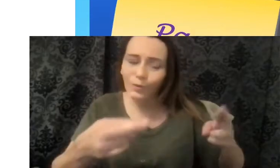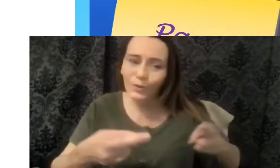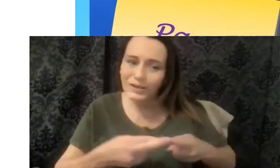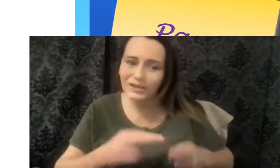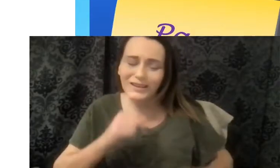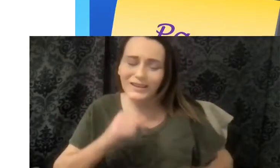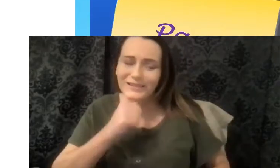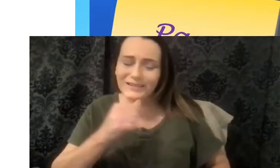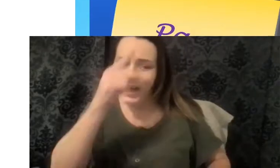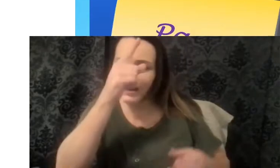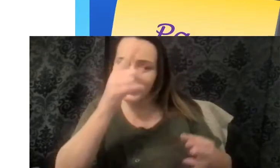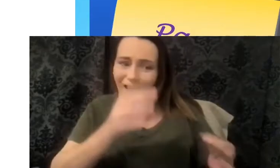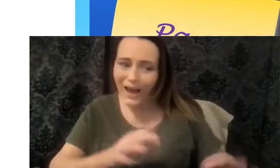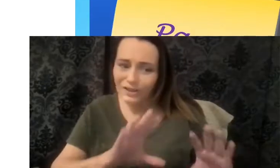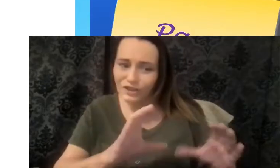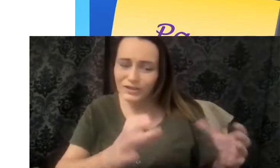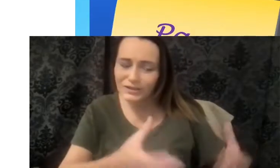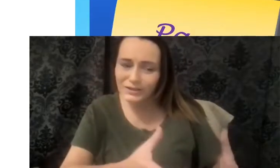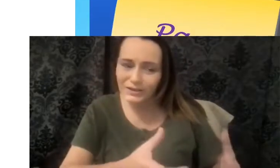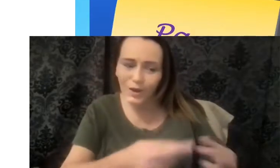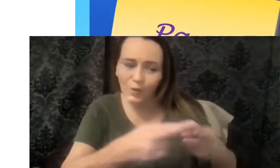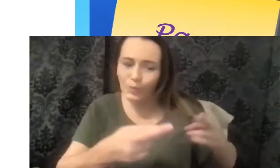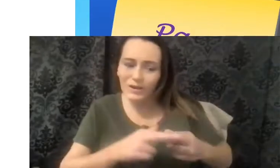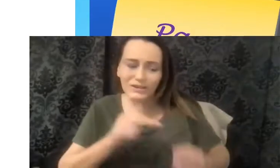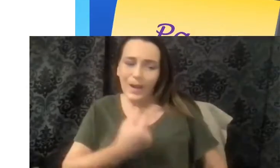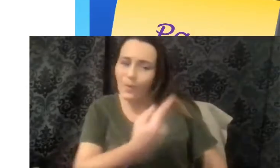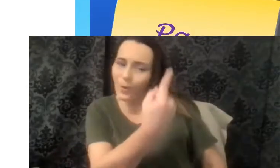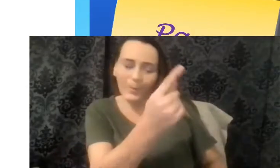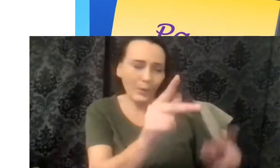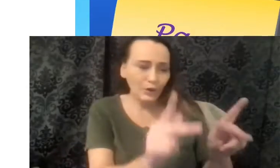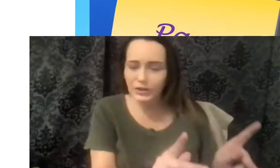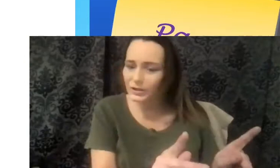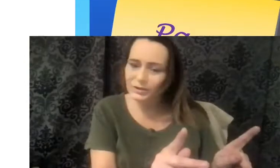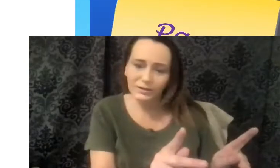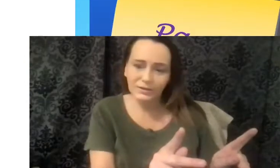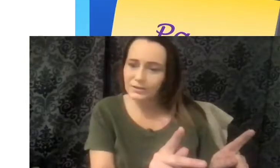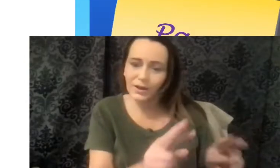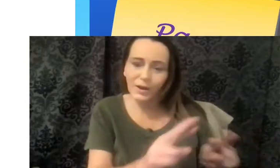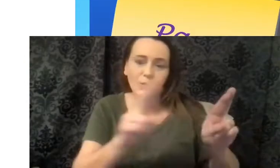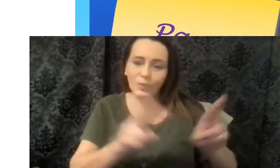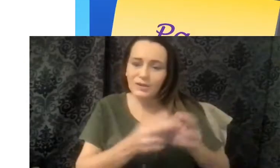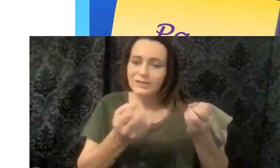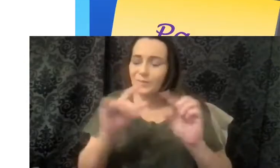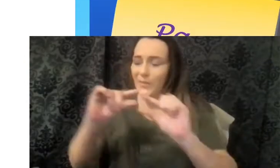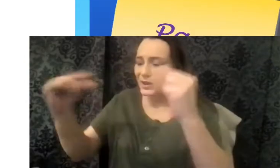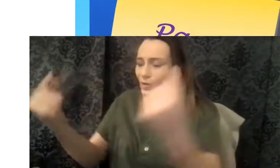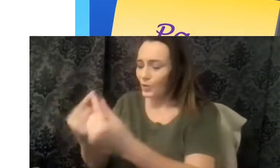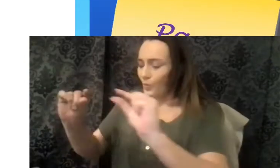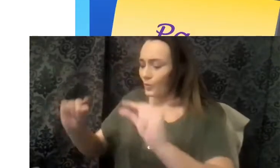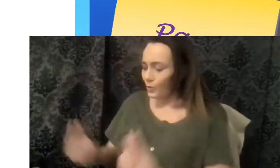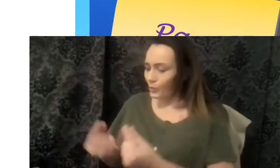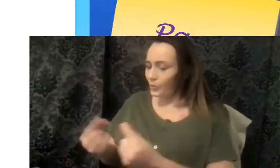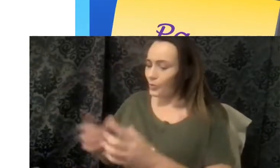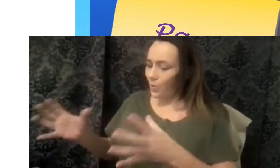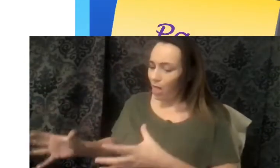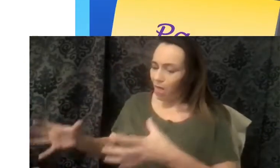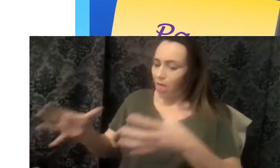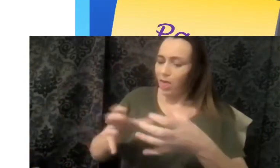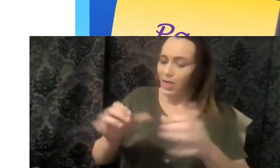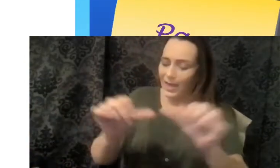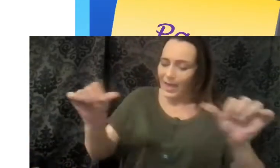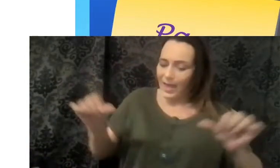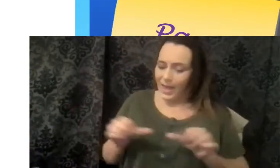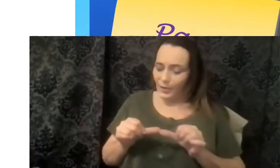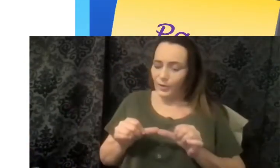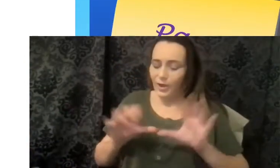conscience, because a region is not one person. A region is a bunch of groups that create an area, and that area